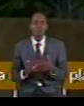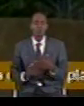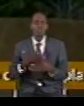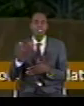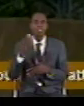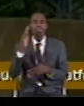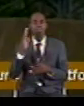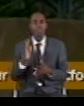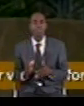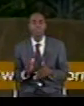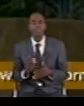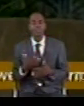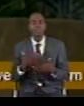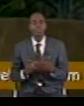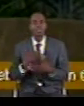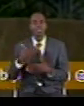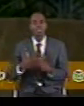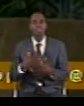Next testifier.